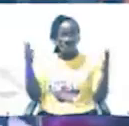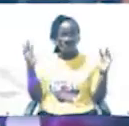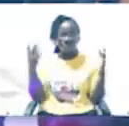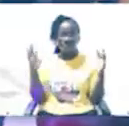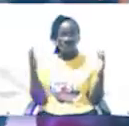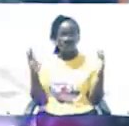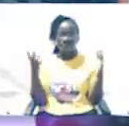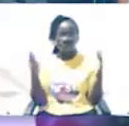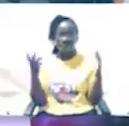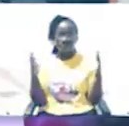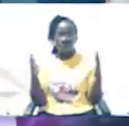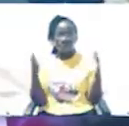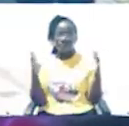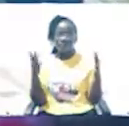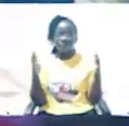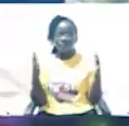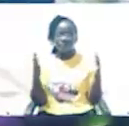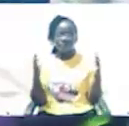said.